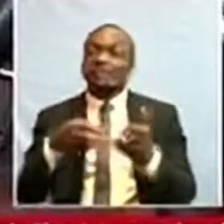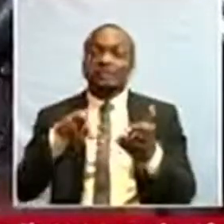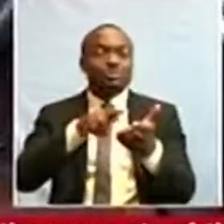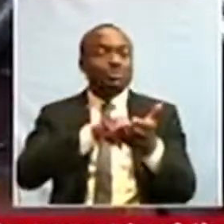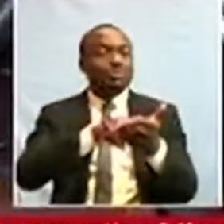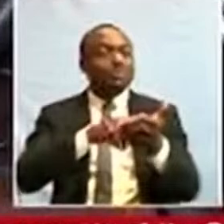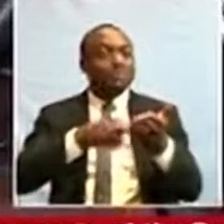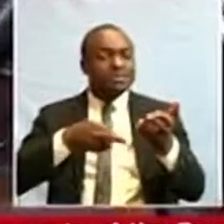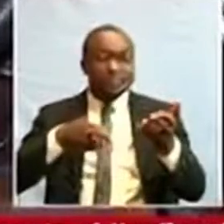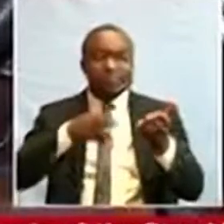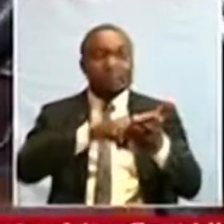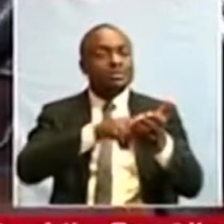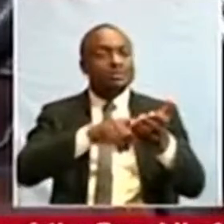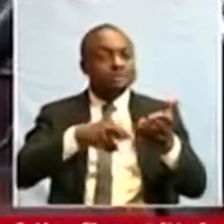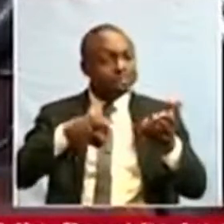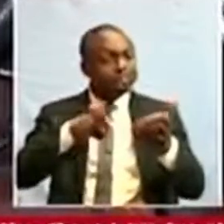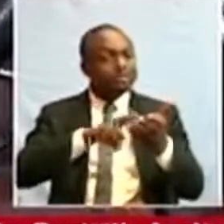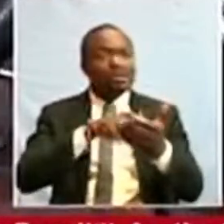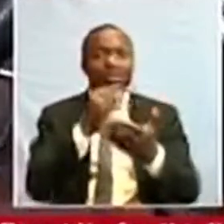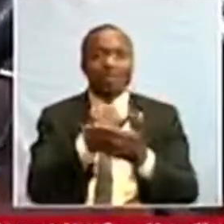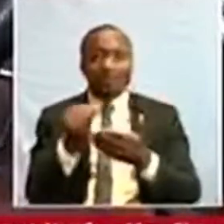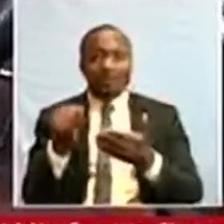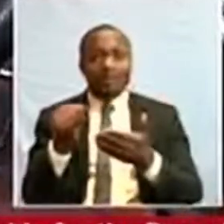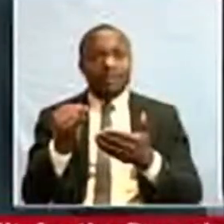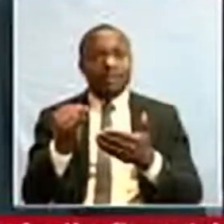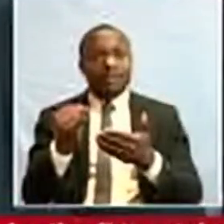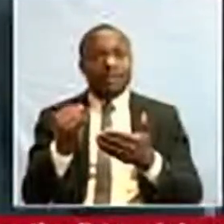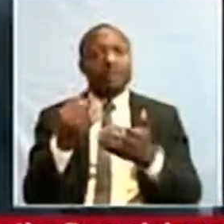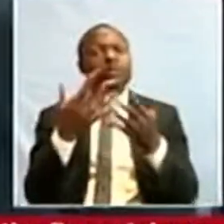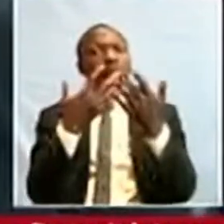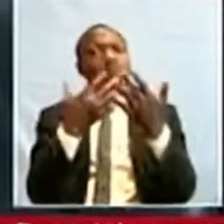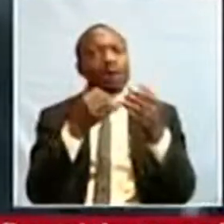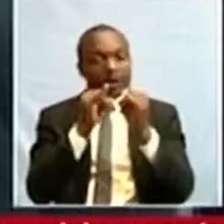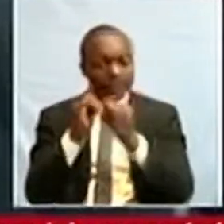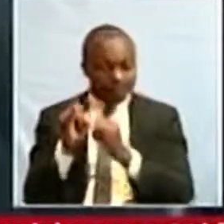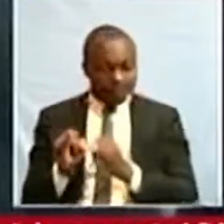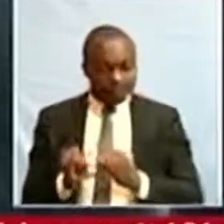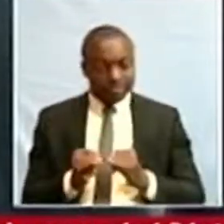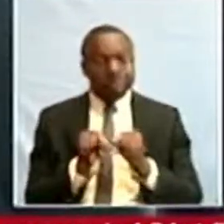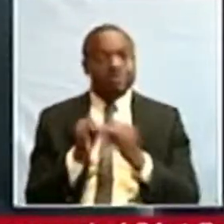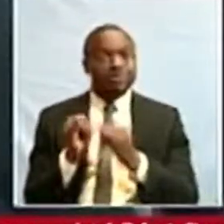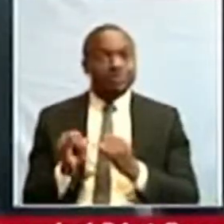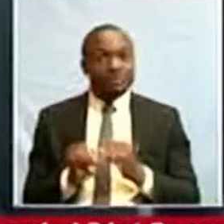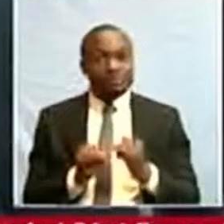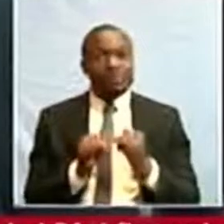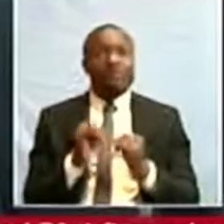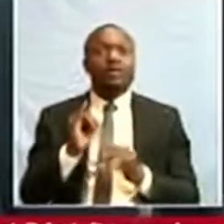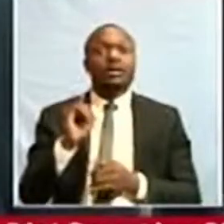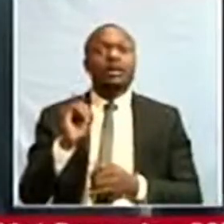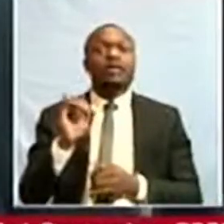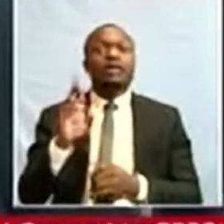recurring issue, and as we await the implementation of INRIS